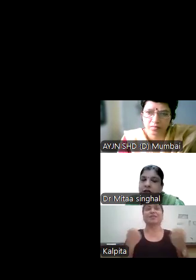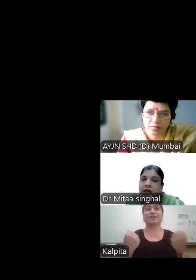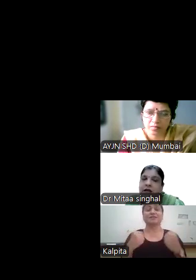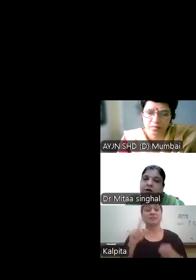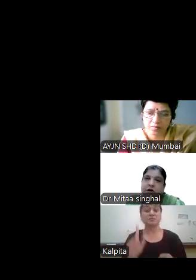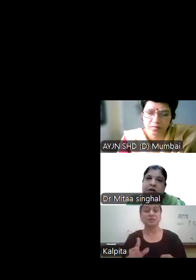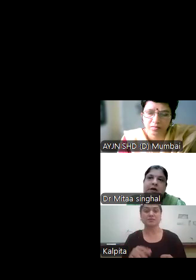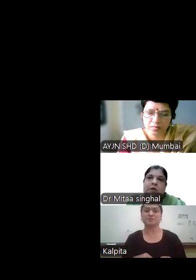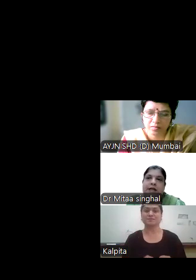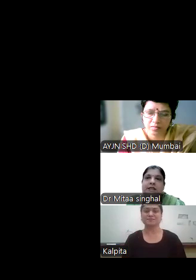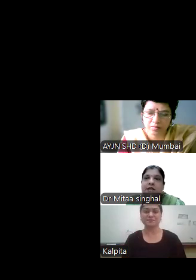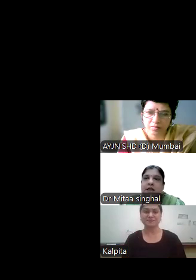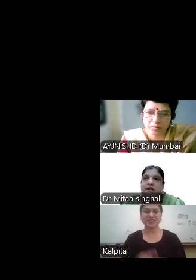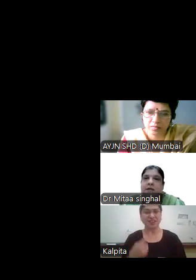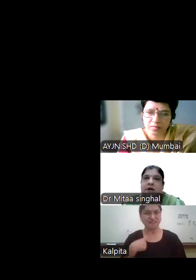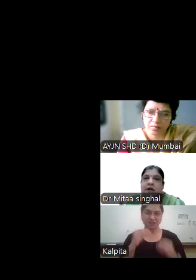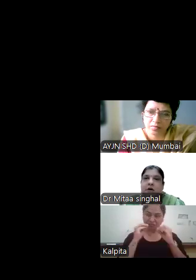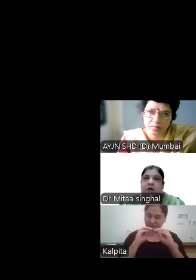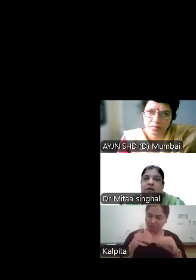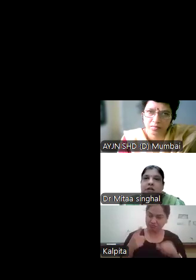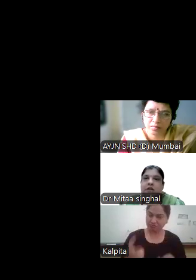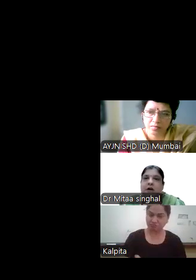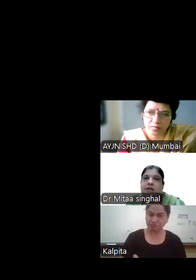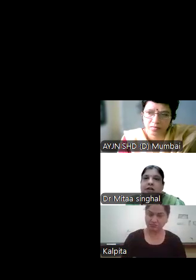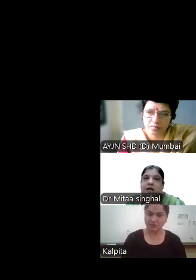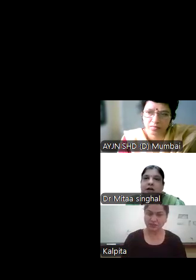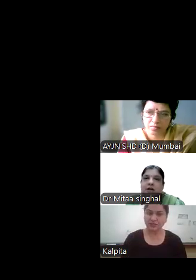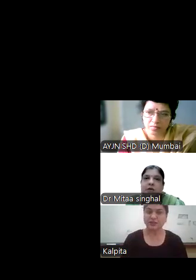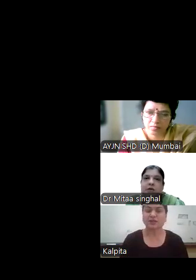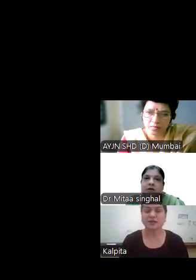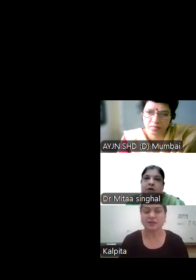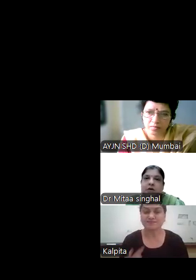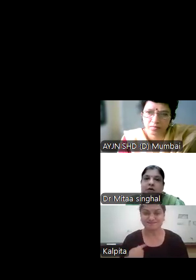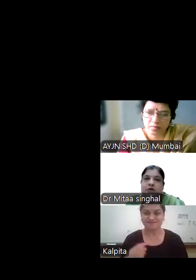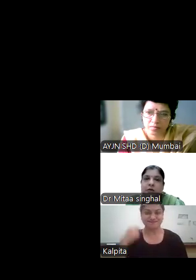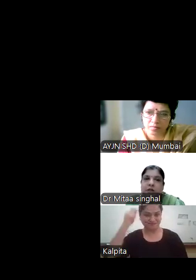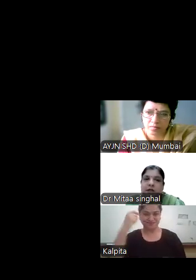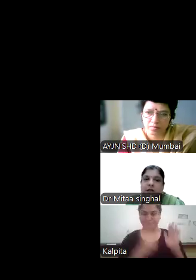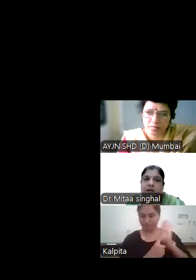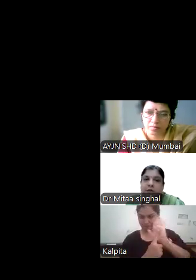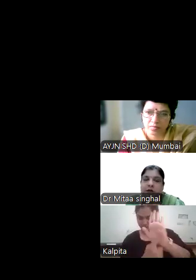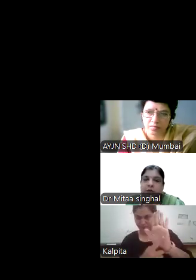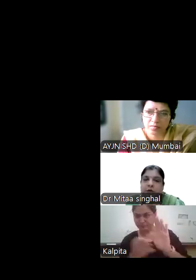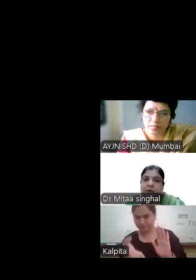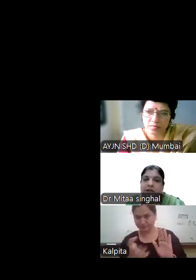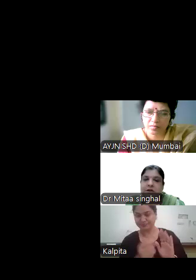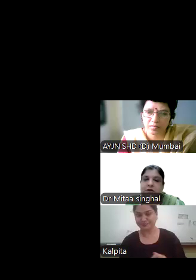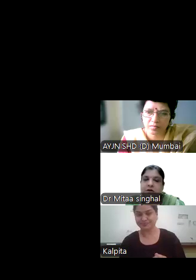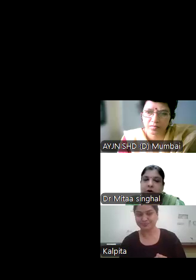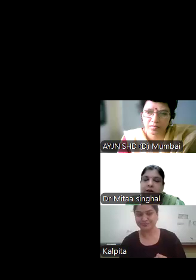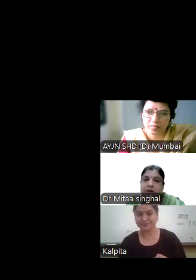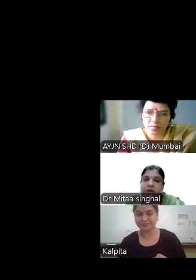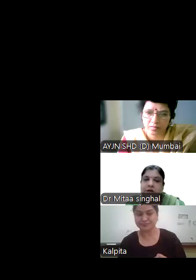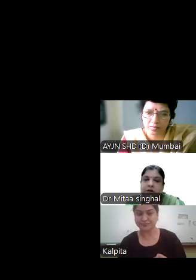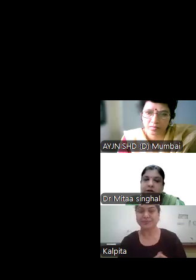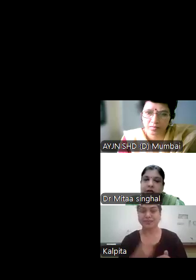was done. And he was also advised some orthosis. So I'll share a video with you to show the improvements which we